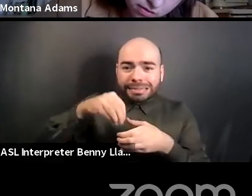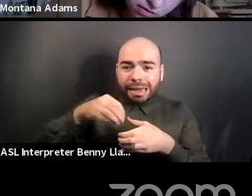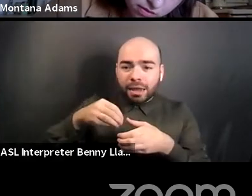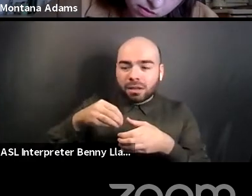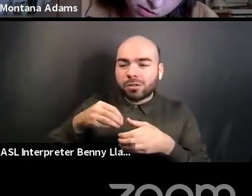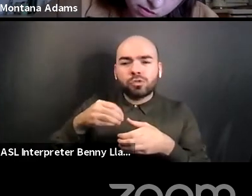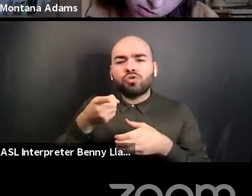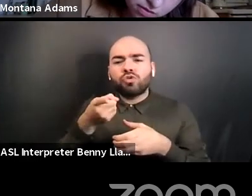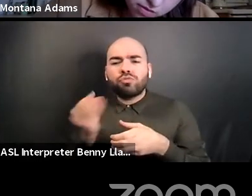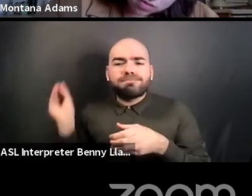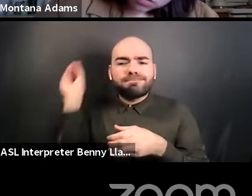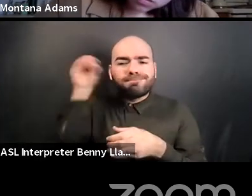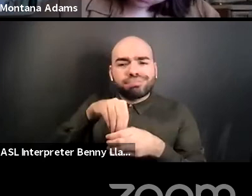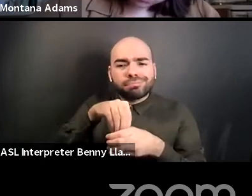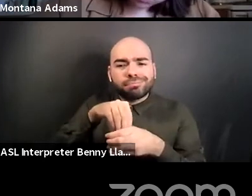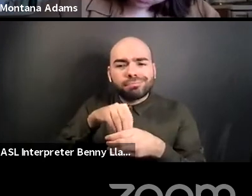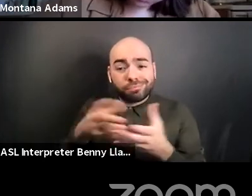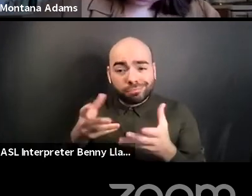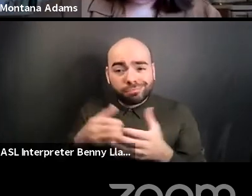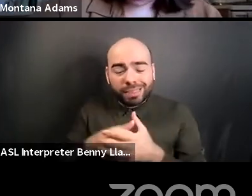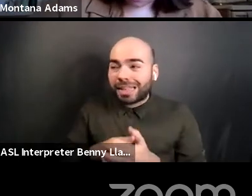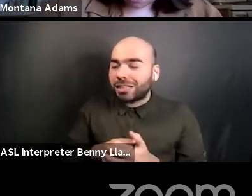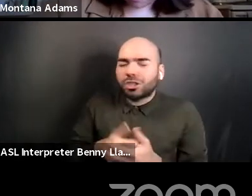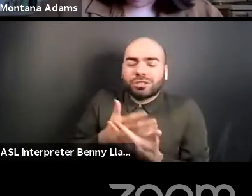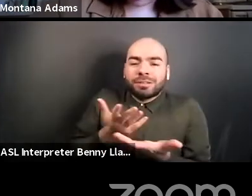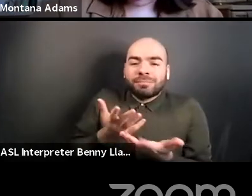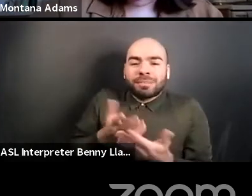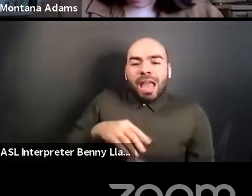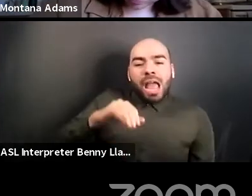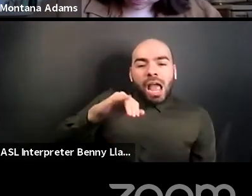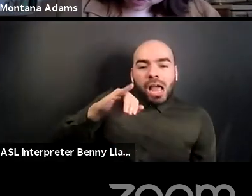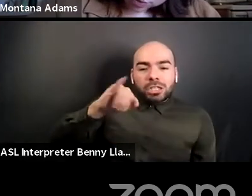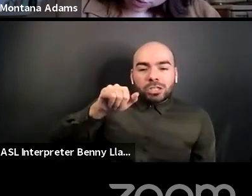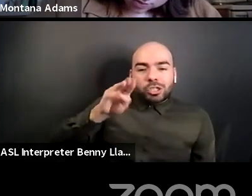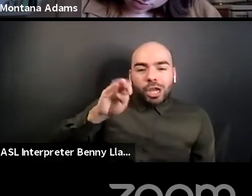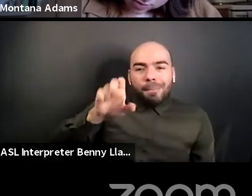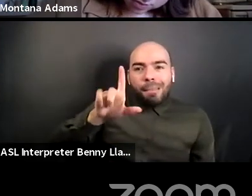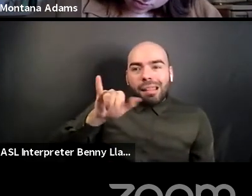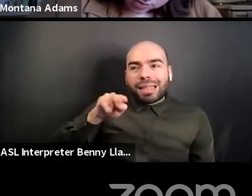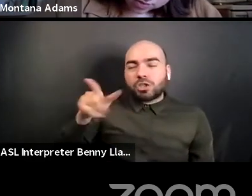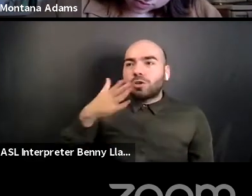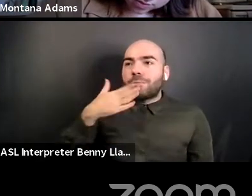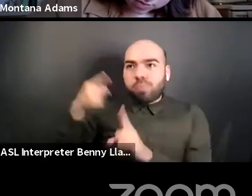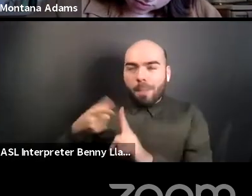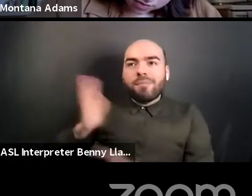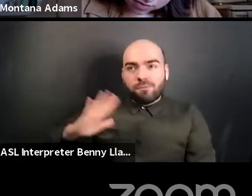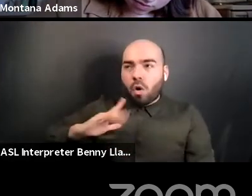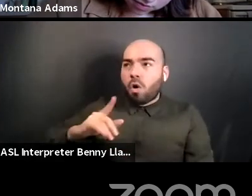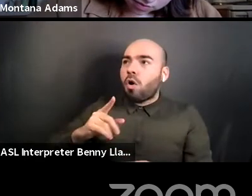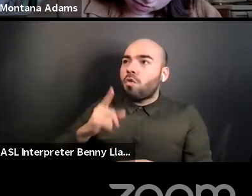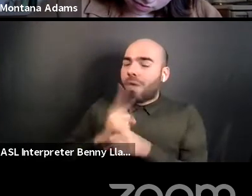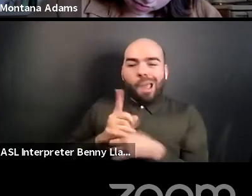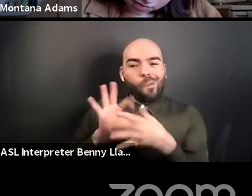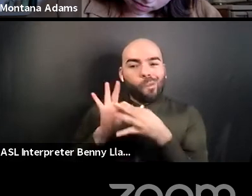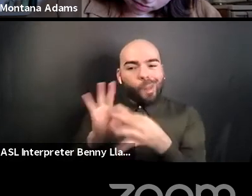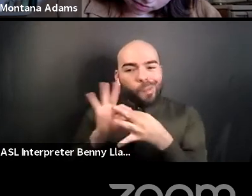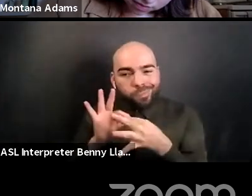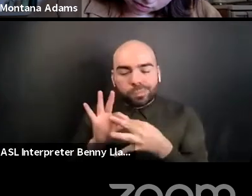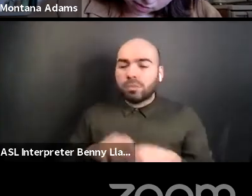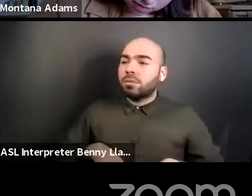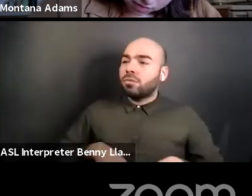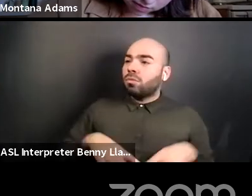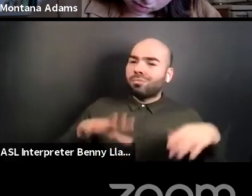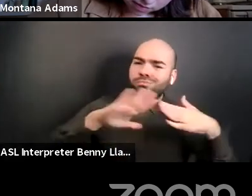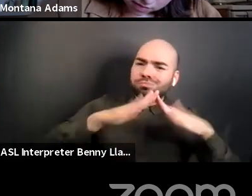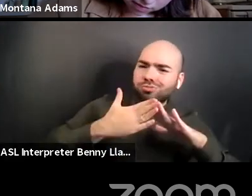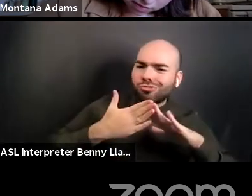Jamie, you made an amazing point that openness is where relationships and community conversations